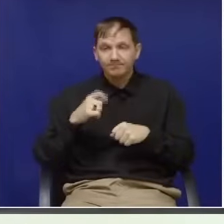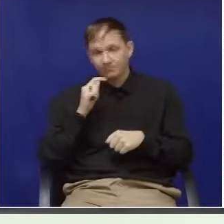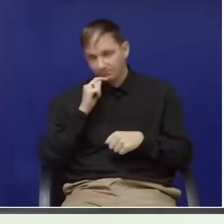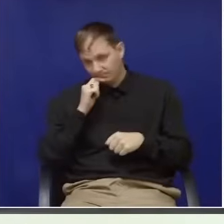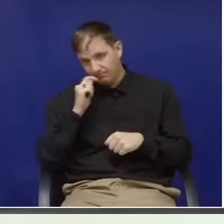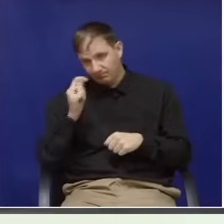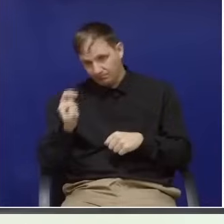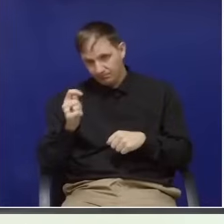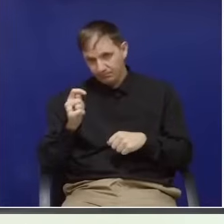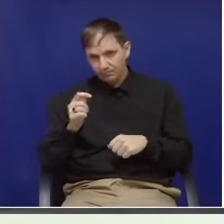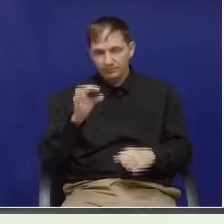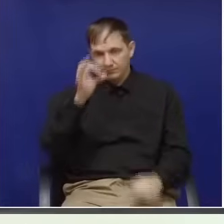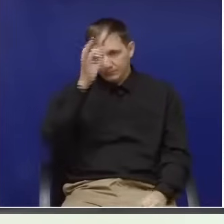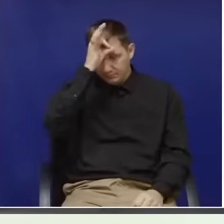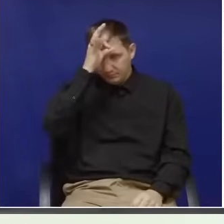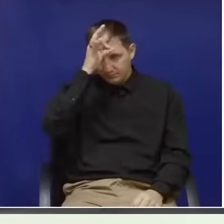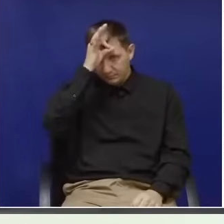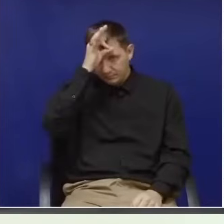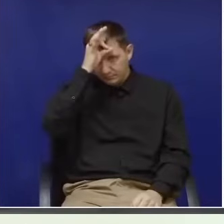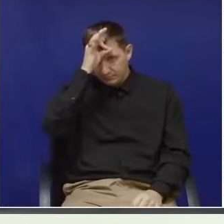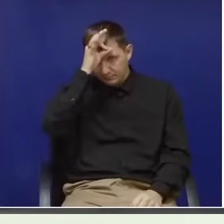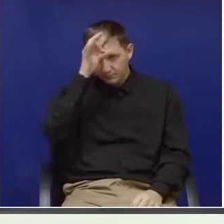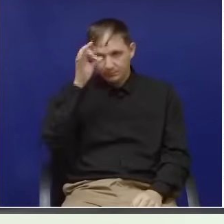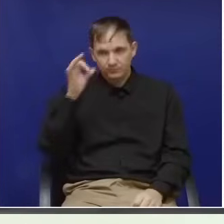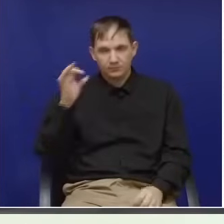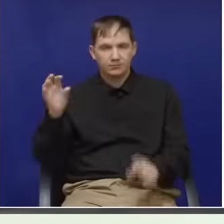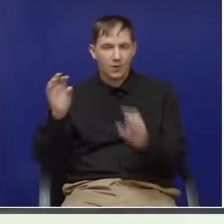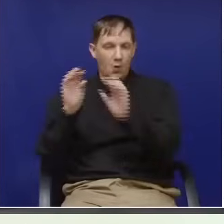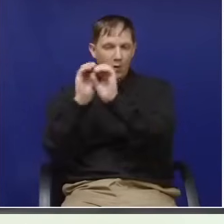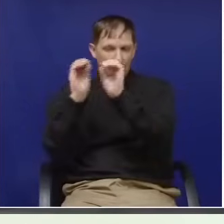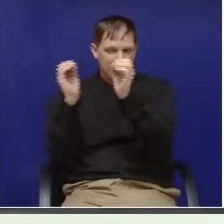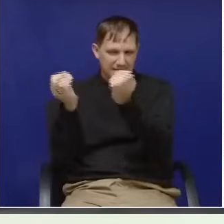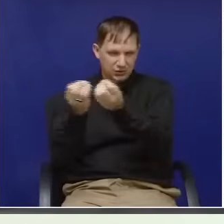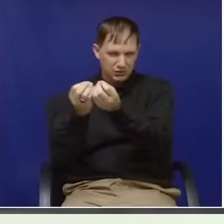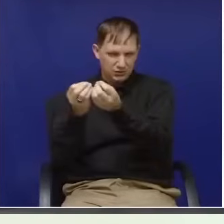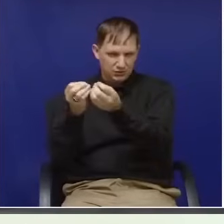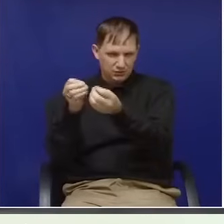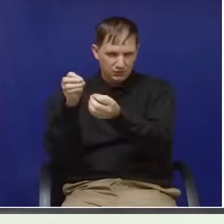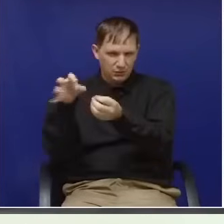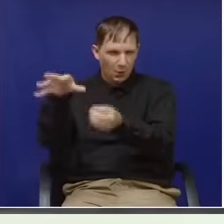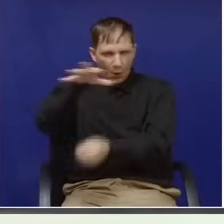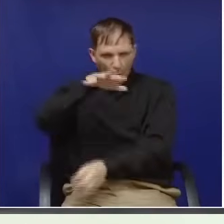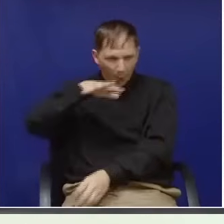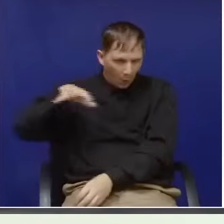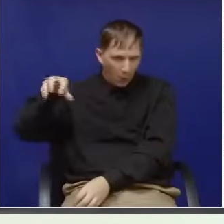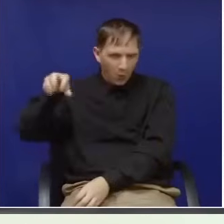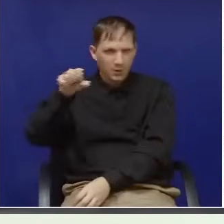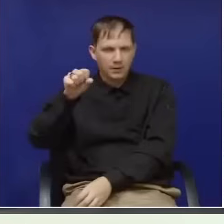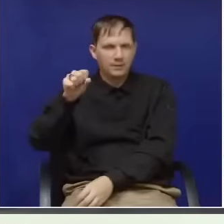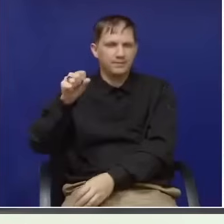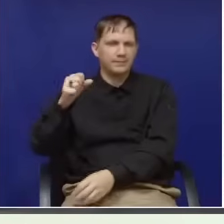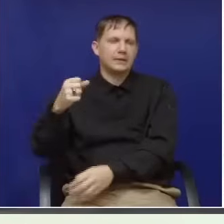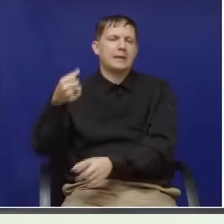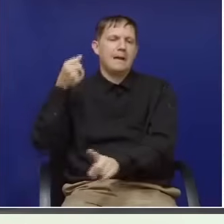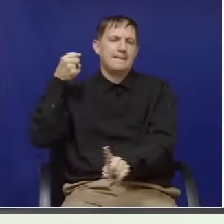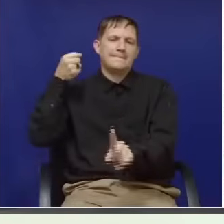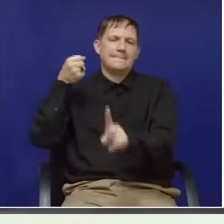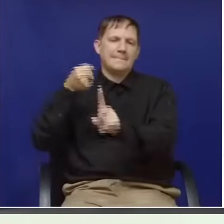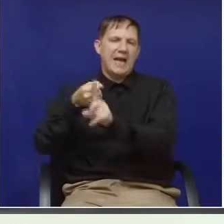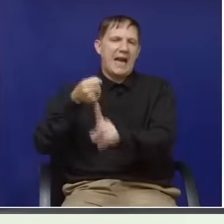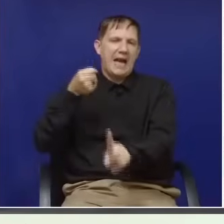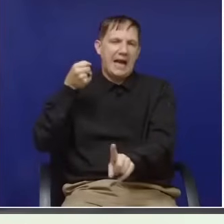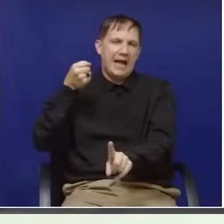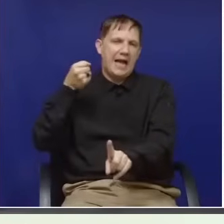SAPS as an organization have been severely affected in